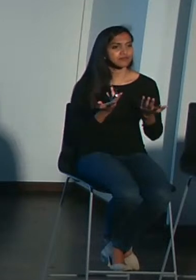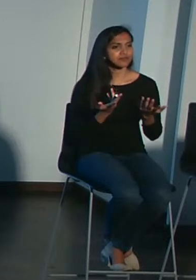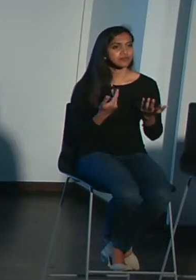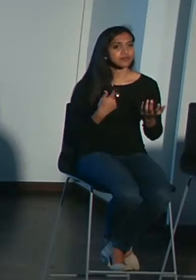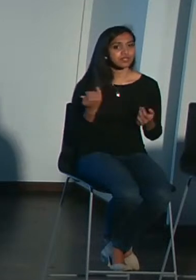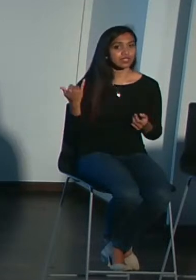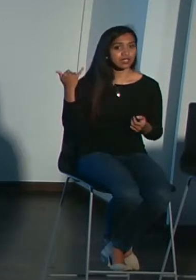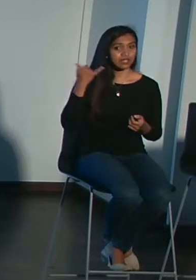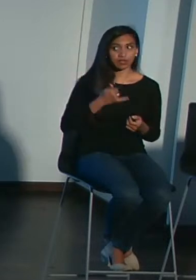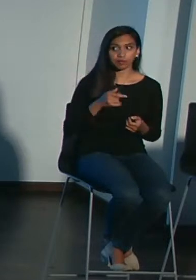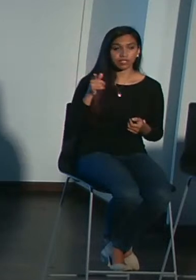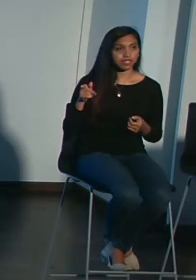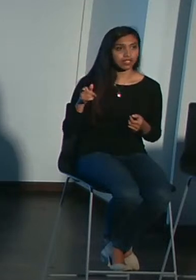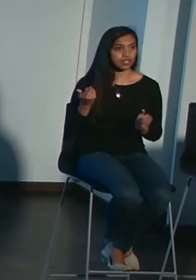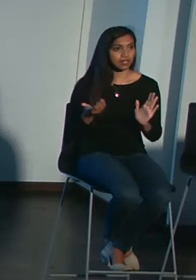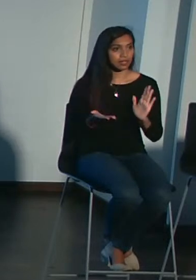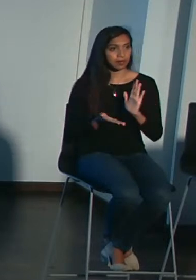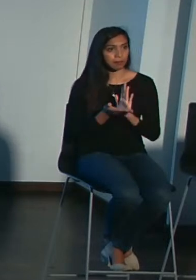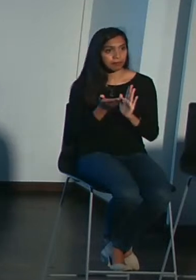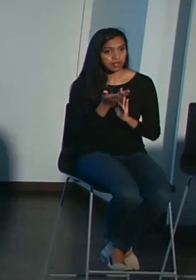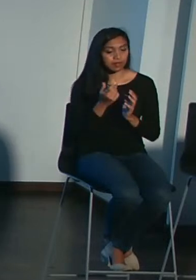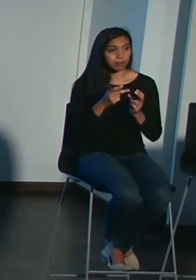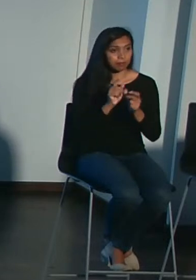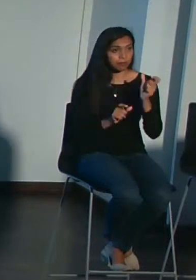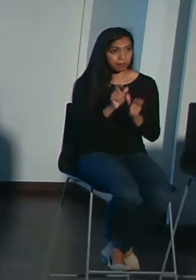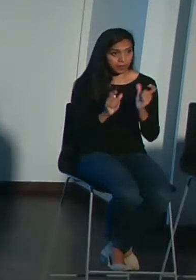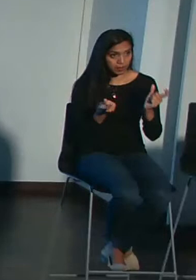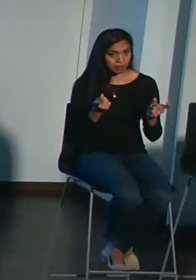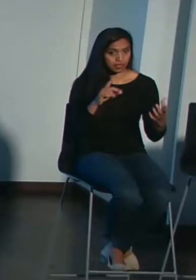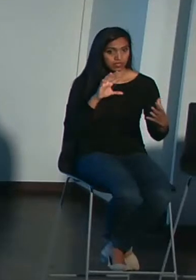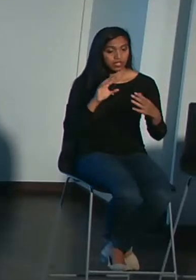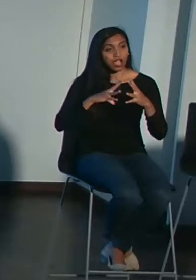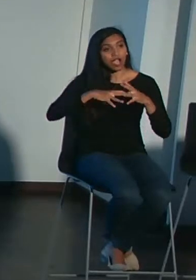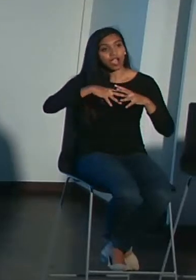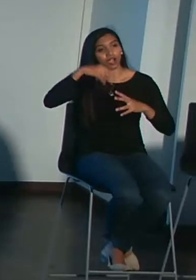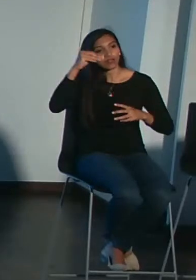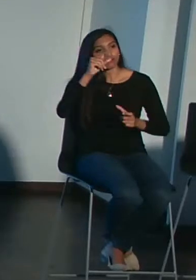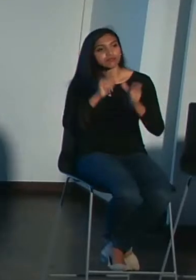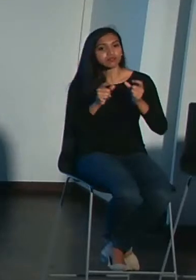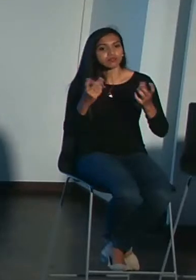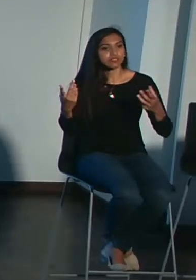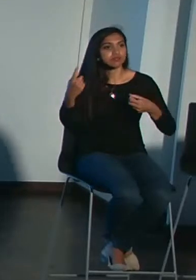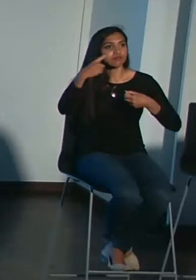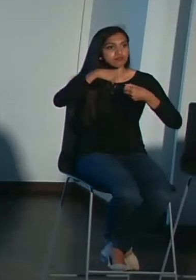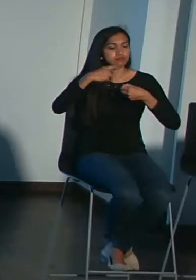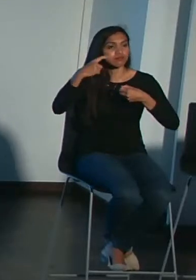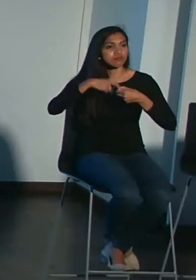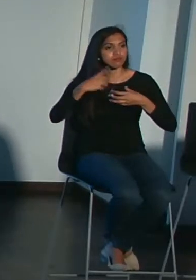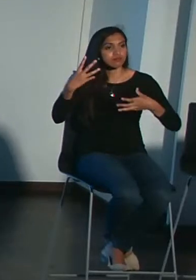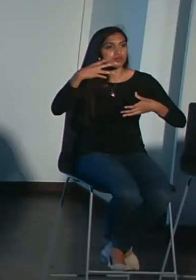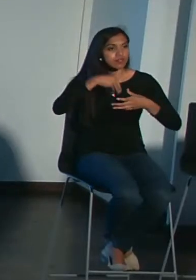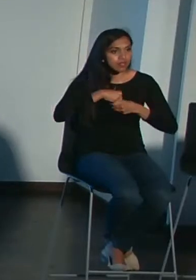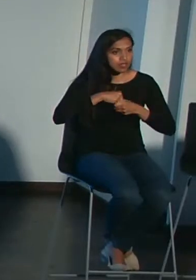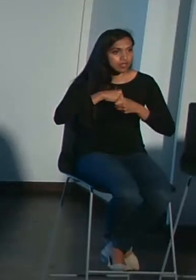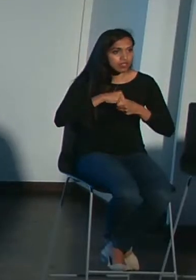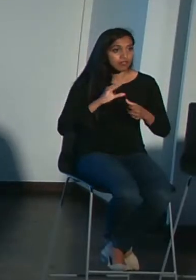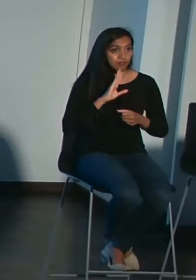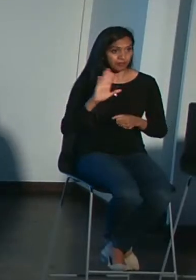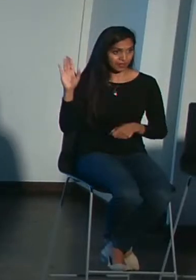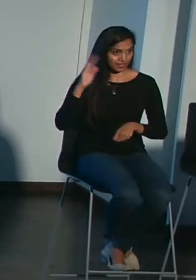coming from is building long term relationships with people. Um, and I think I know this also from the past,